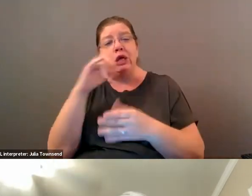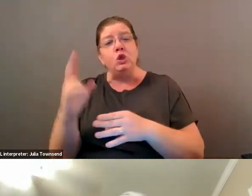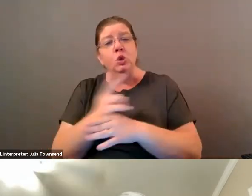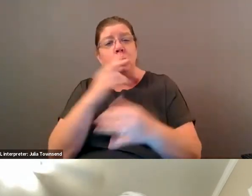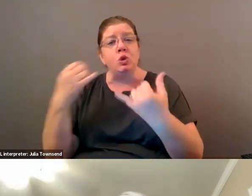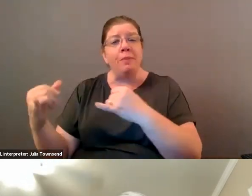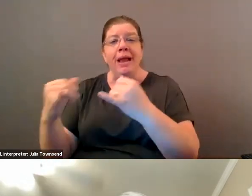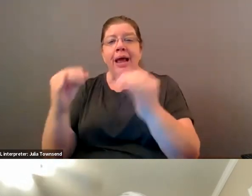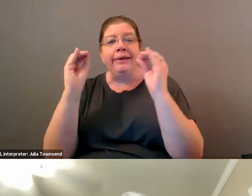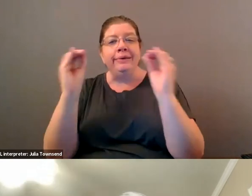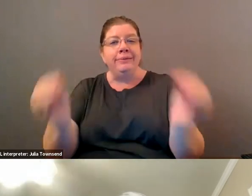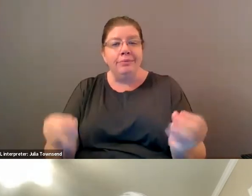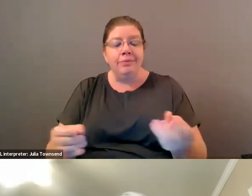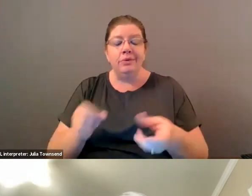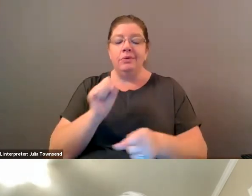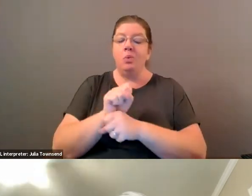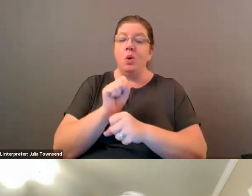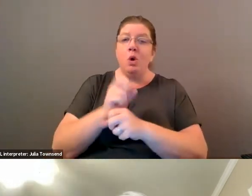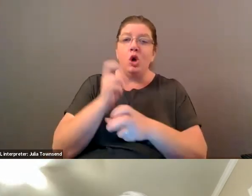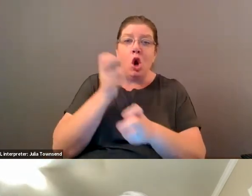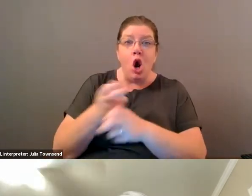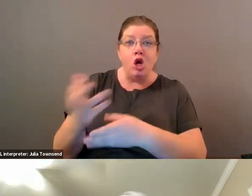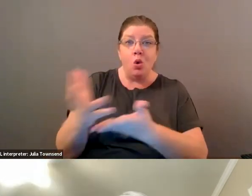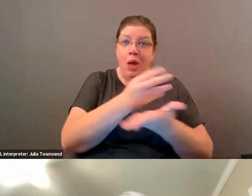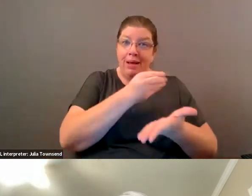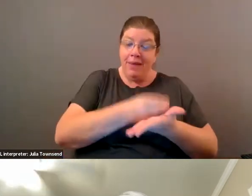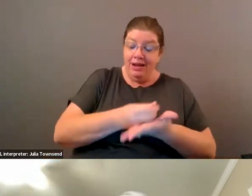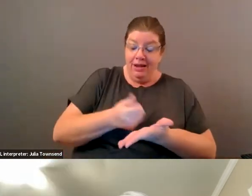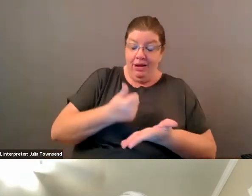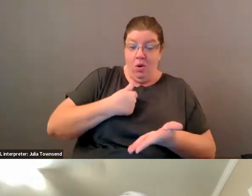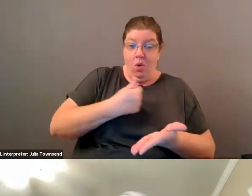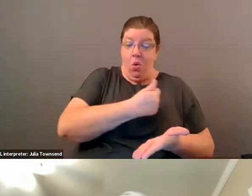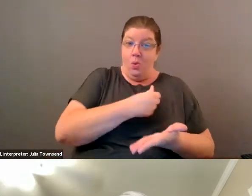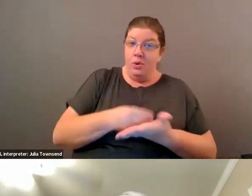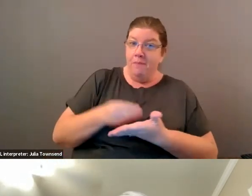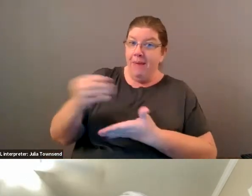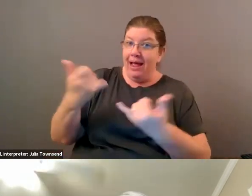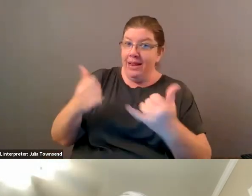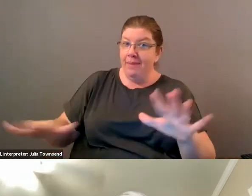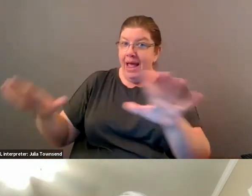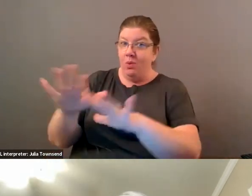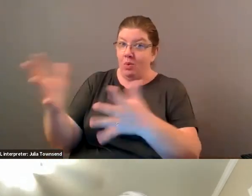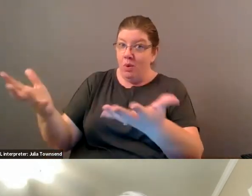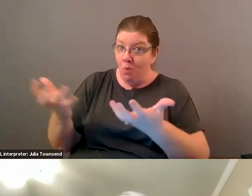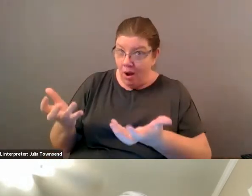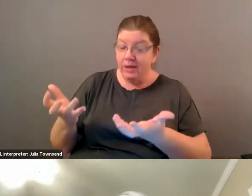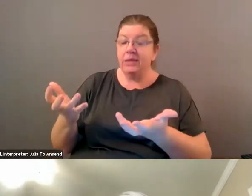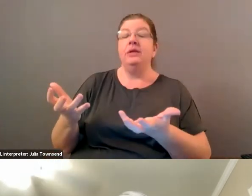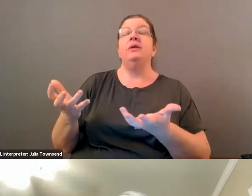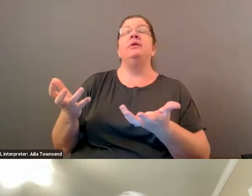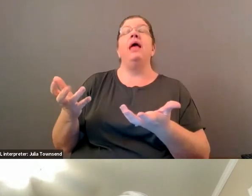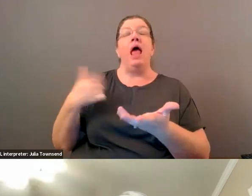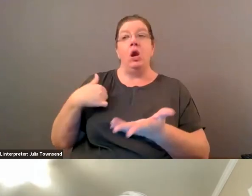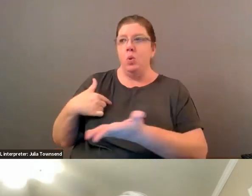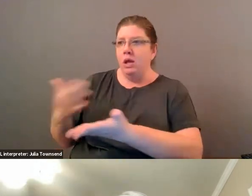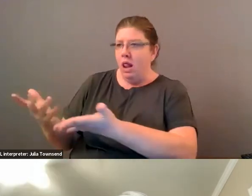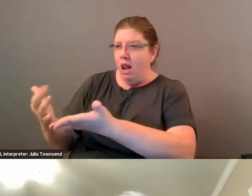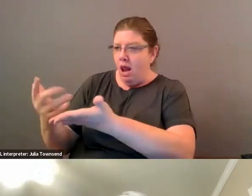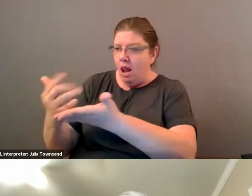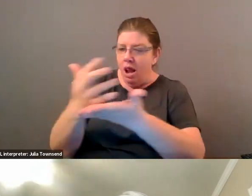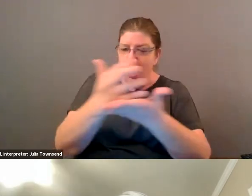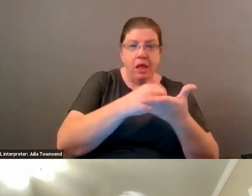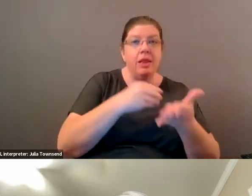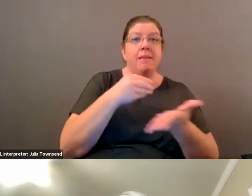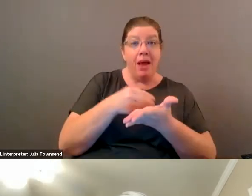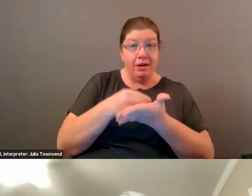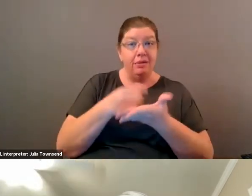on. We worked hard to raise money for our own funds to buy the playground that we wanted, and we raised the money. But at that same